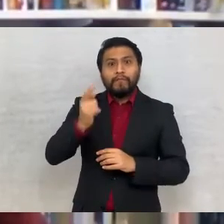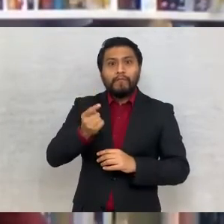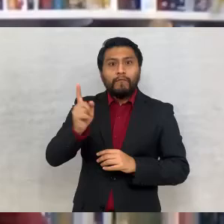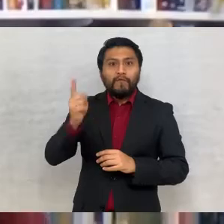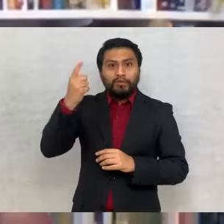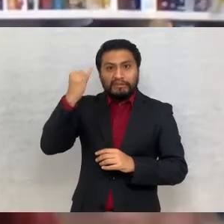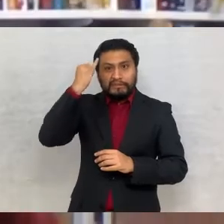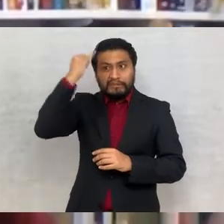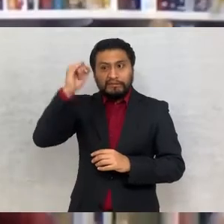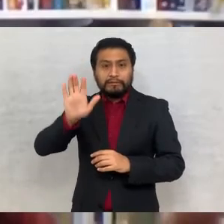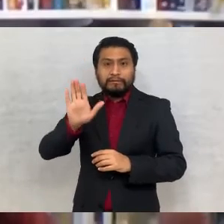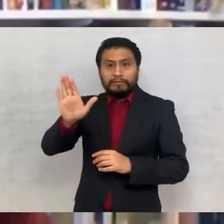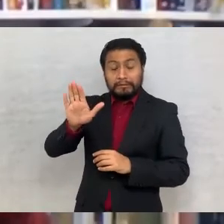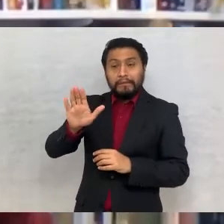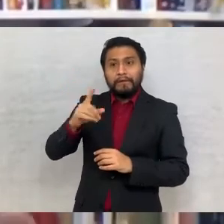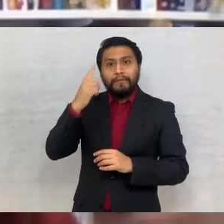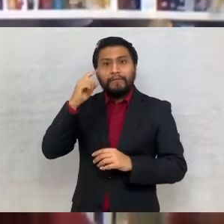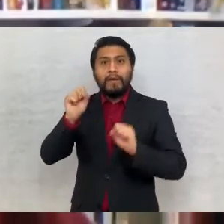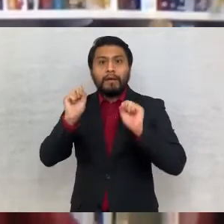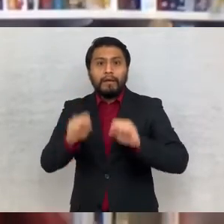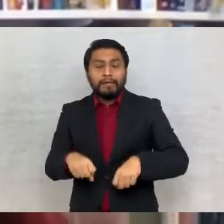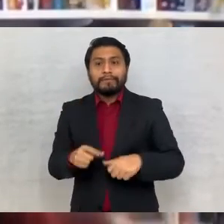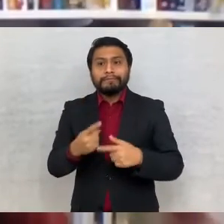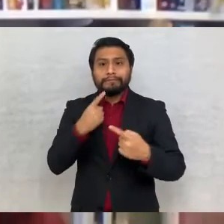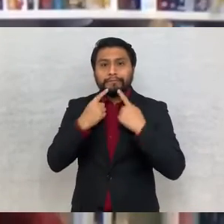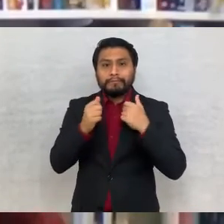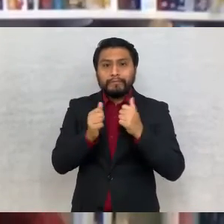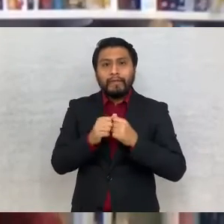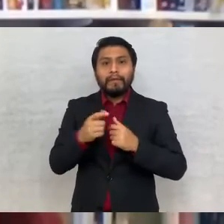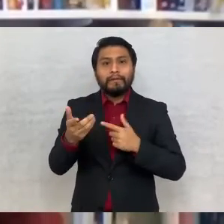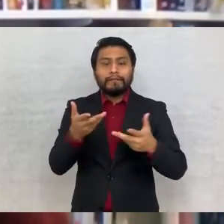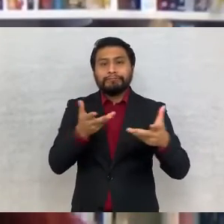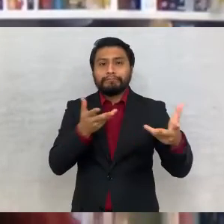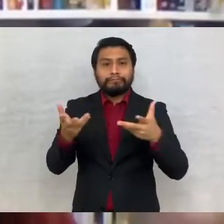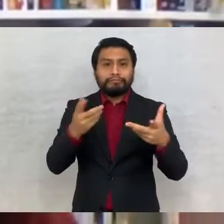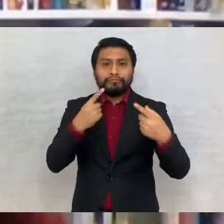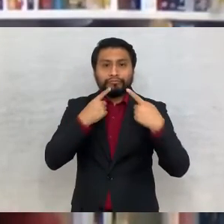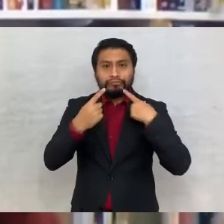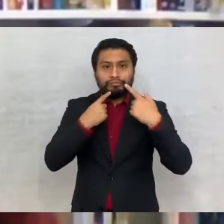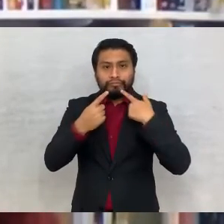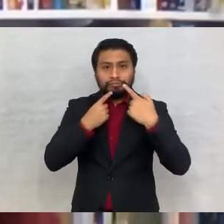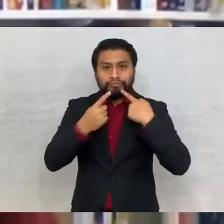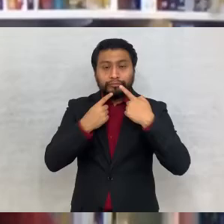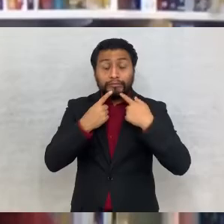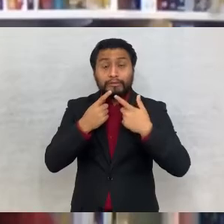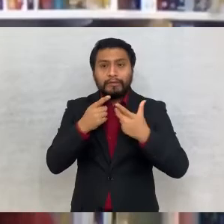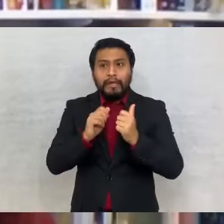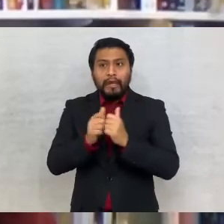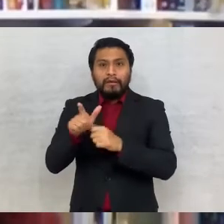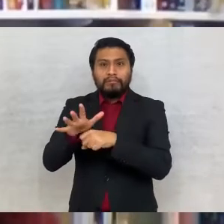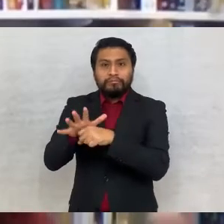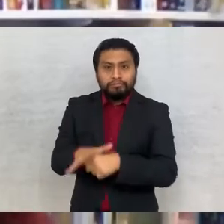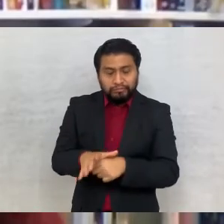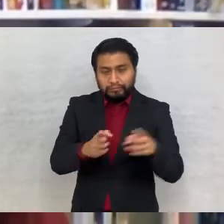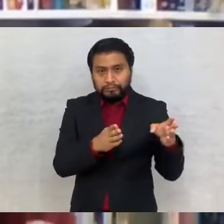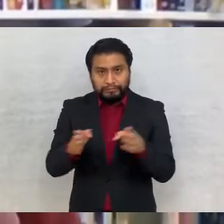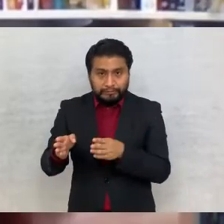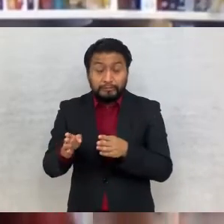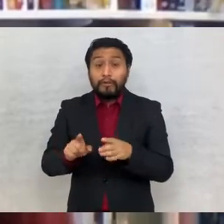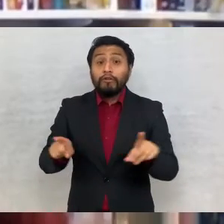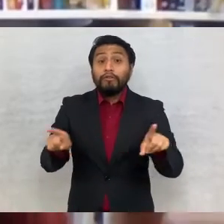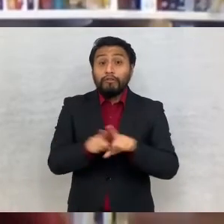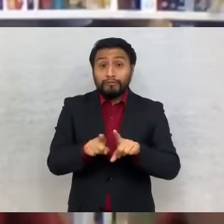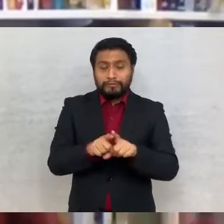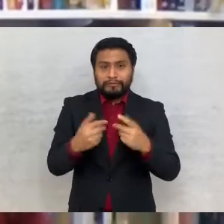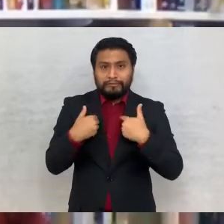positivist psychology made up a field of inquiries, including doctors of enormous renown such as José Ingenieros, Ramos